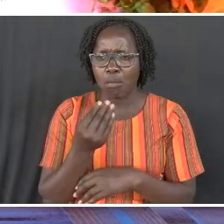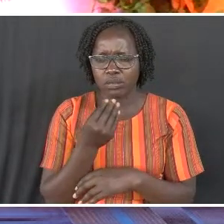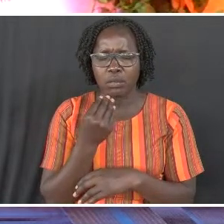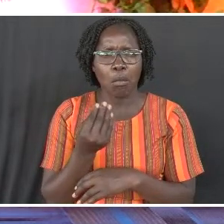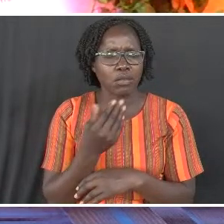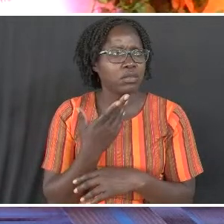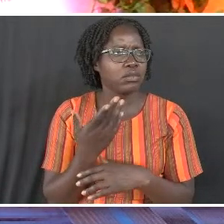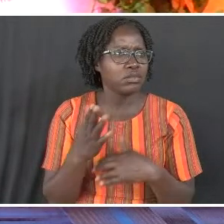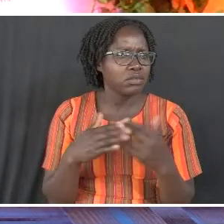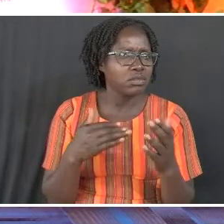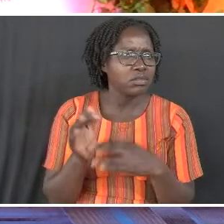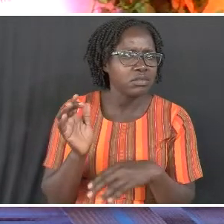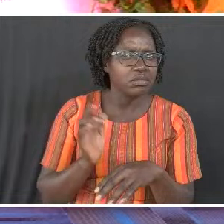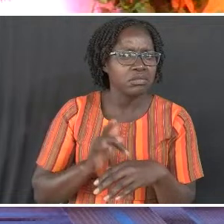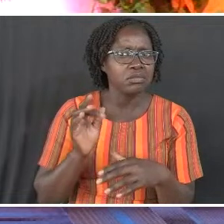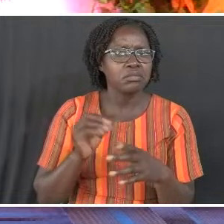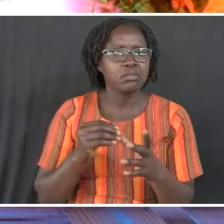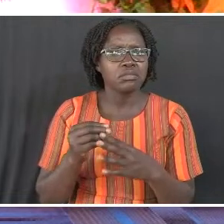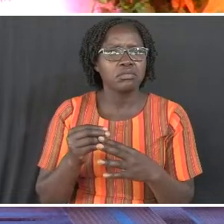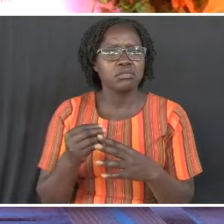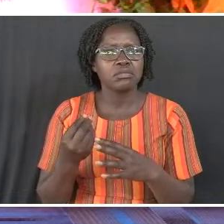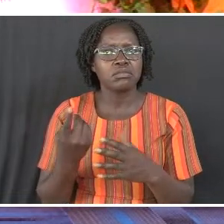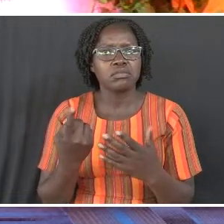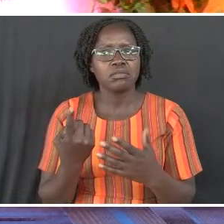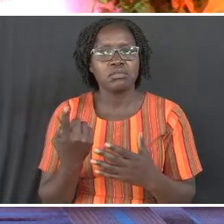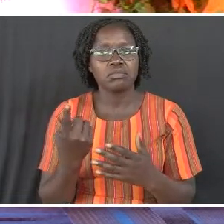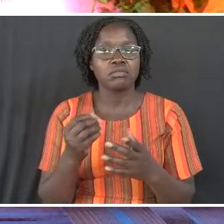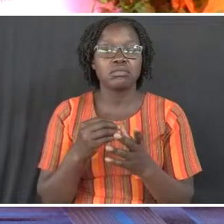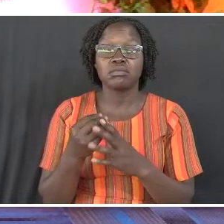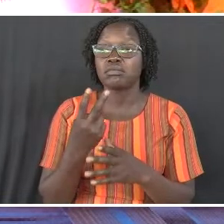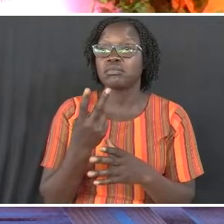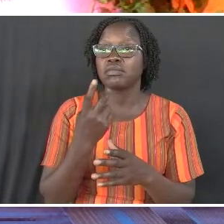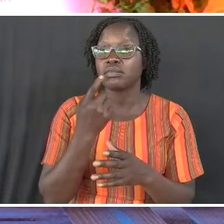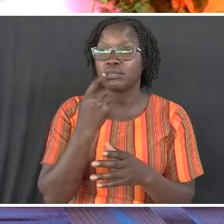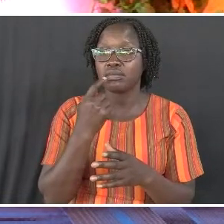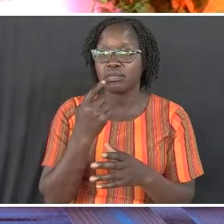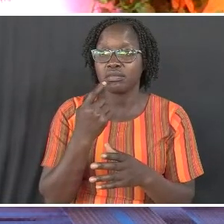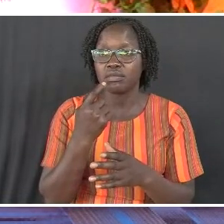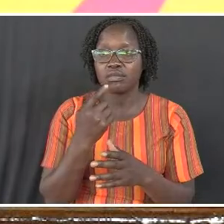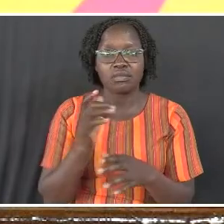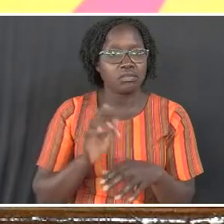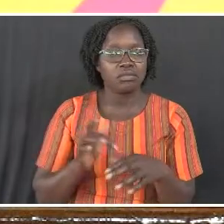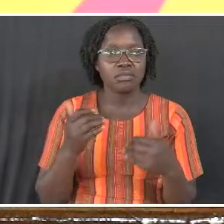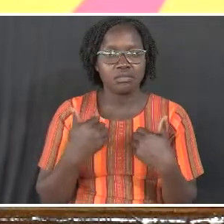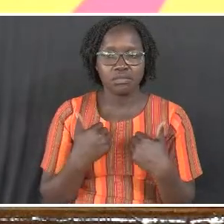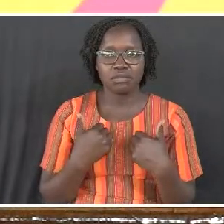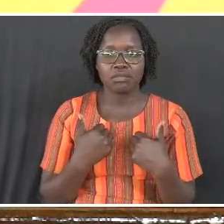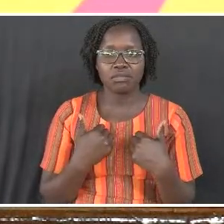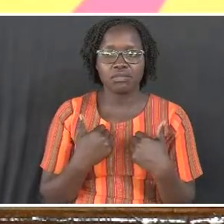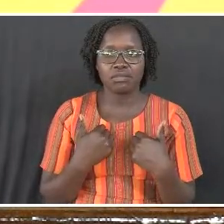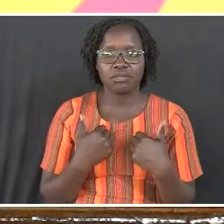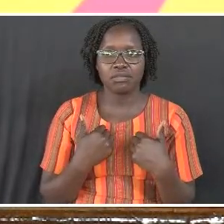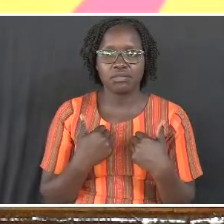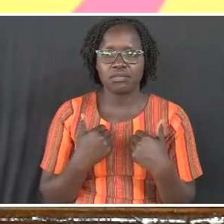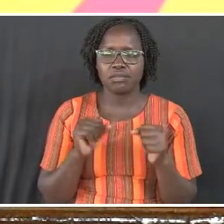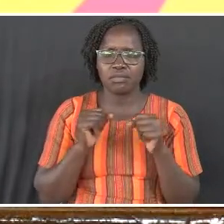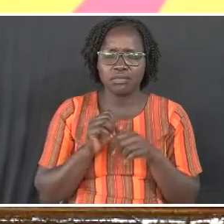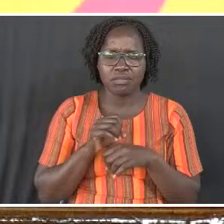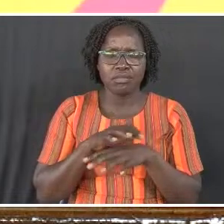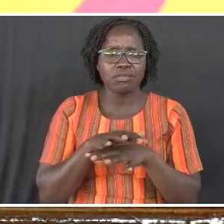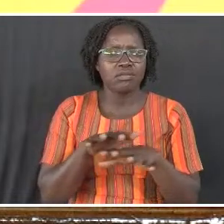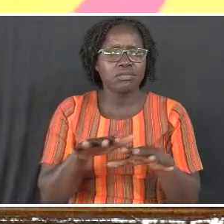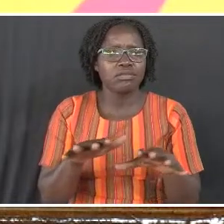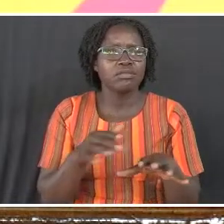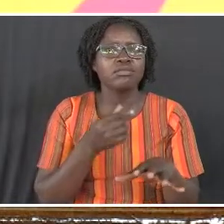be a sign of an infection. Maybe one or two of your teeth have an infection, and the infection might spread even to